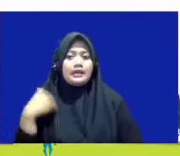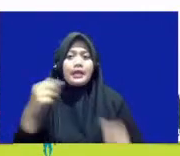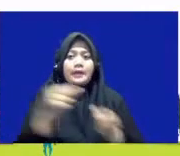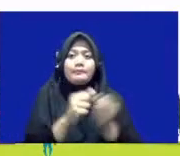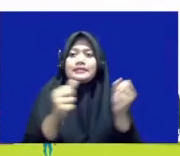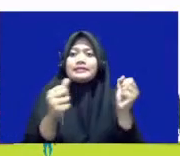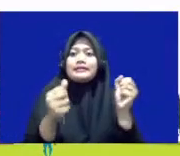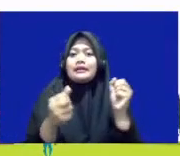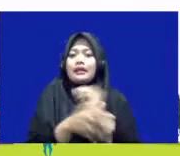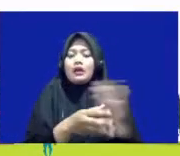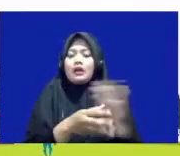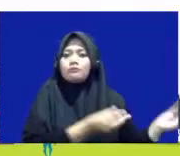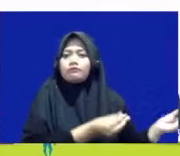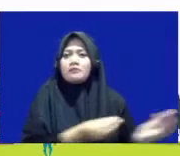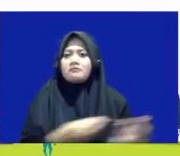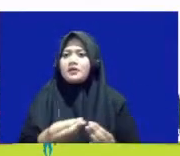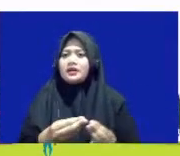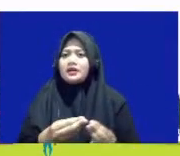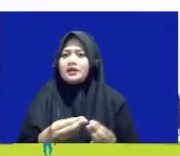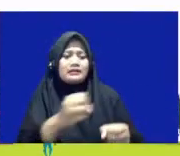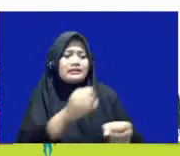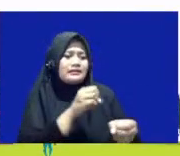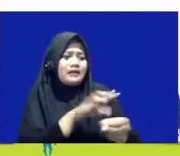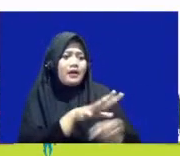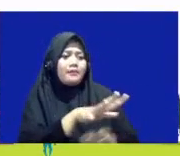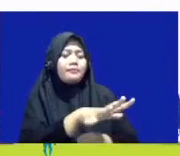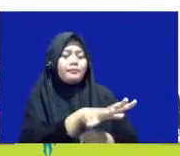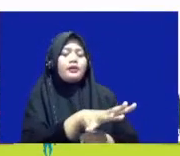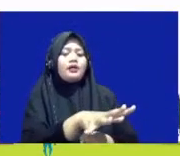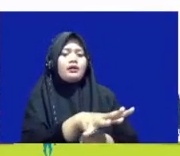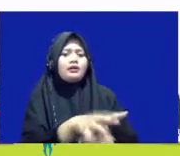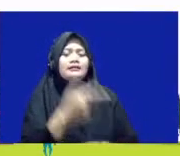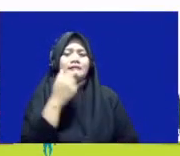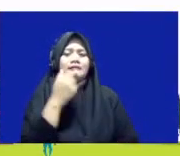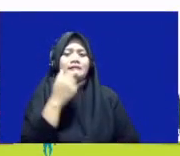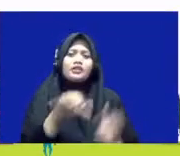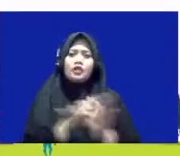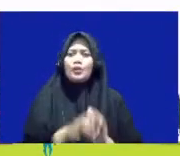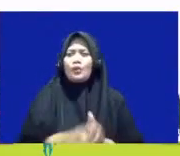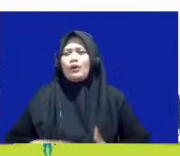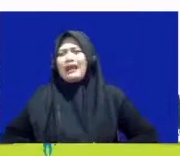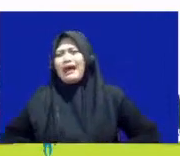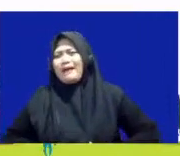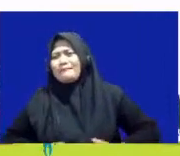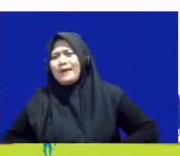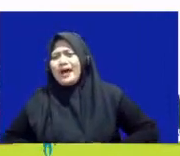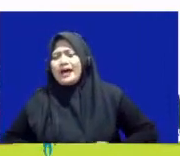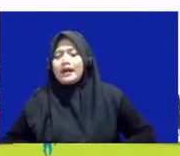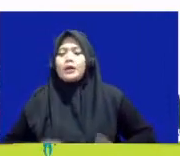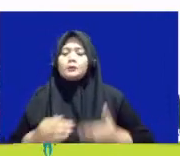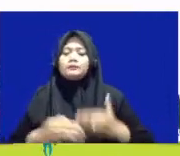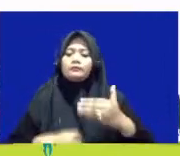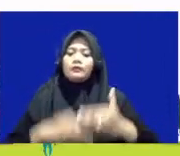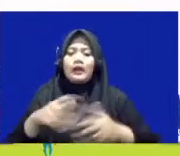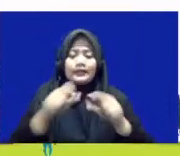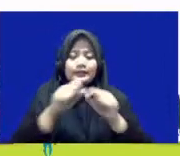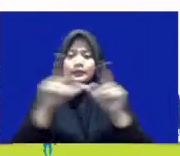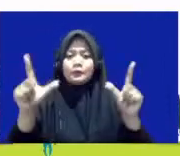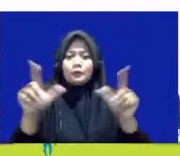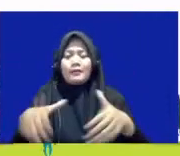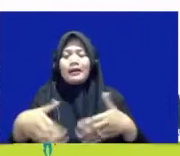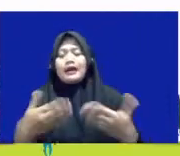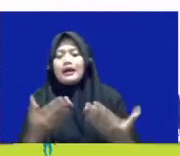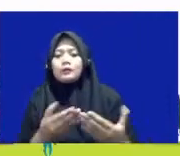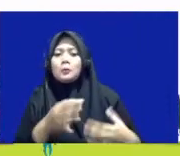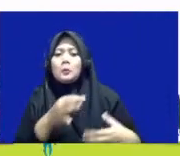and also health, education, and other sectors. Forecast-based financing uses credible weather forecasts